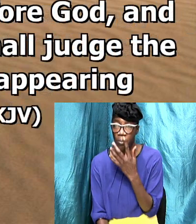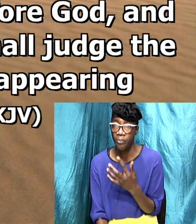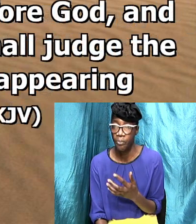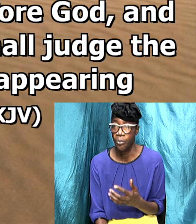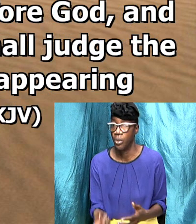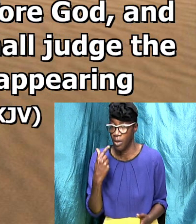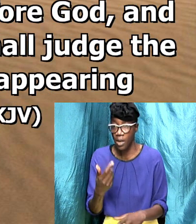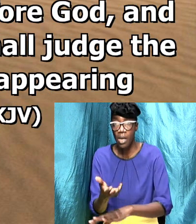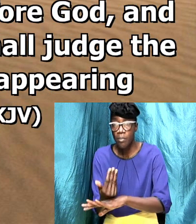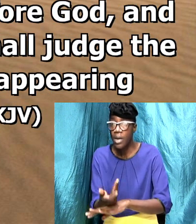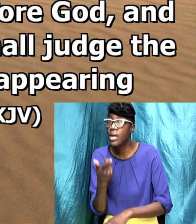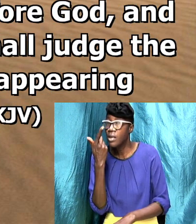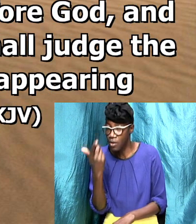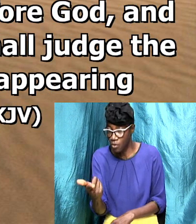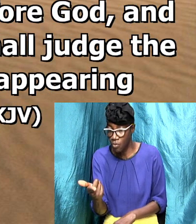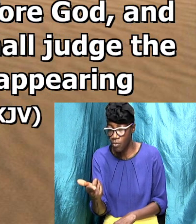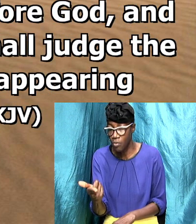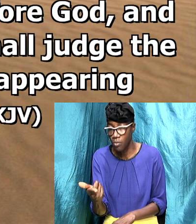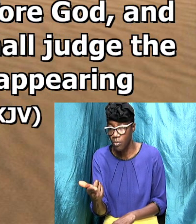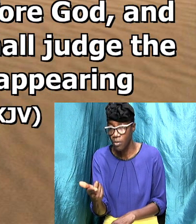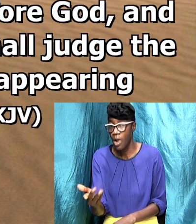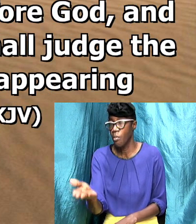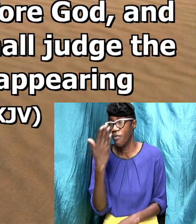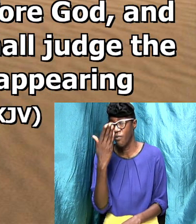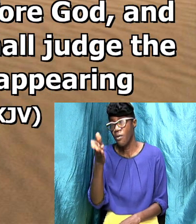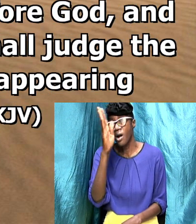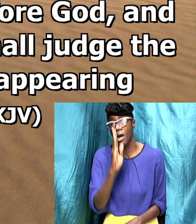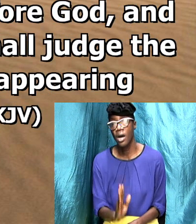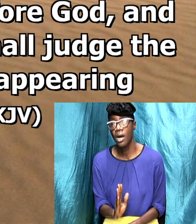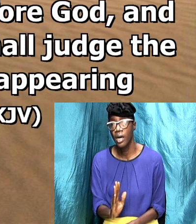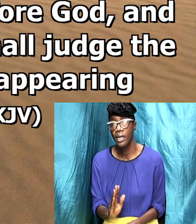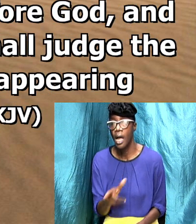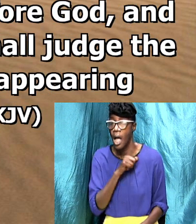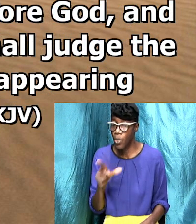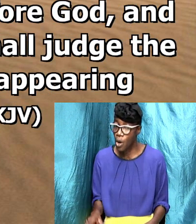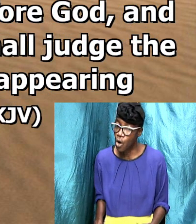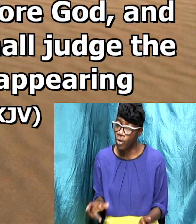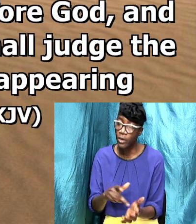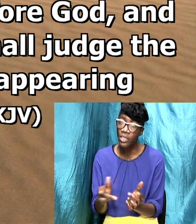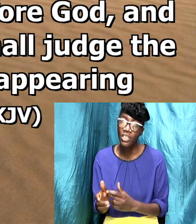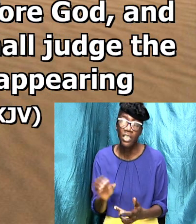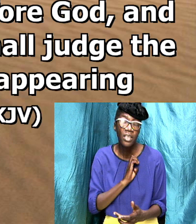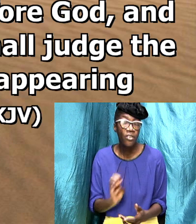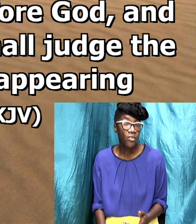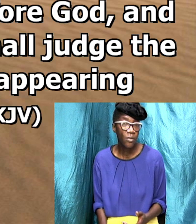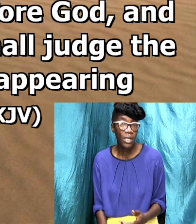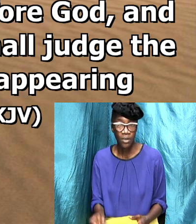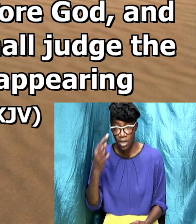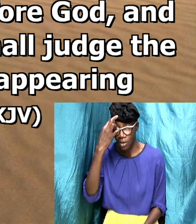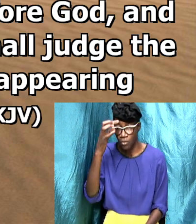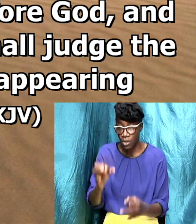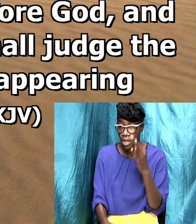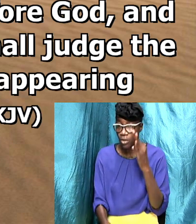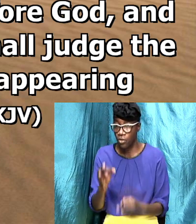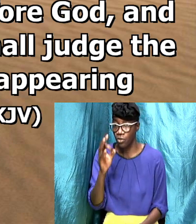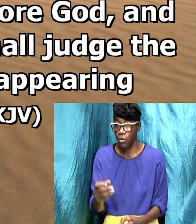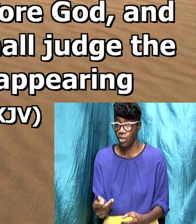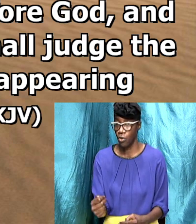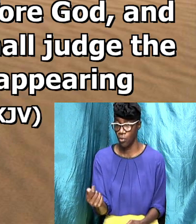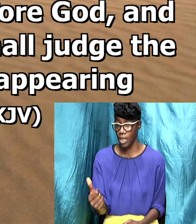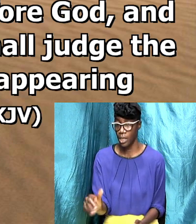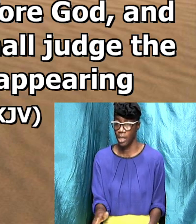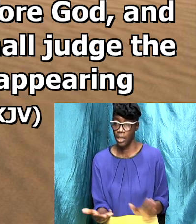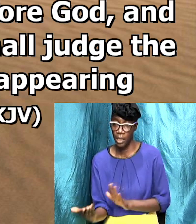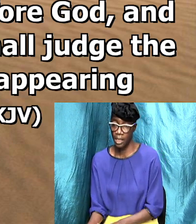I charge thee therefore before God and the Lord Jesus Christ, who shall judge the quick and the